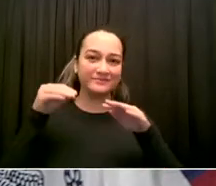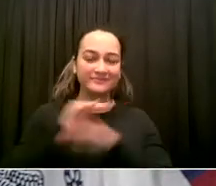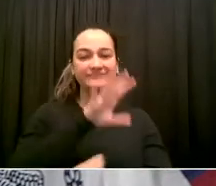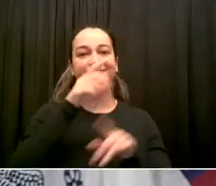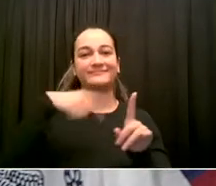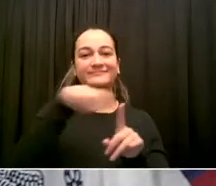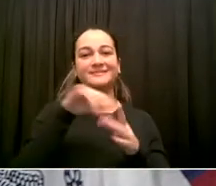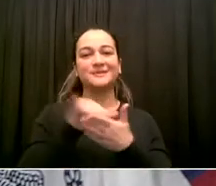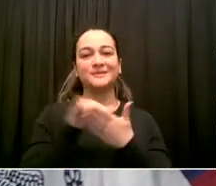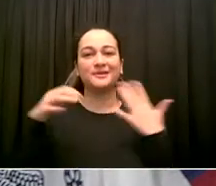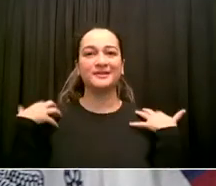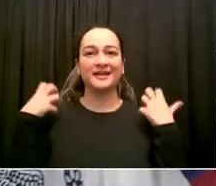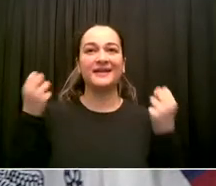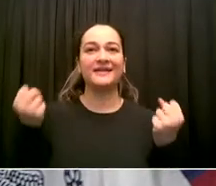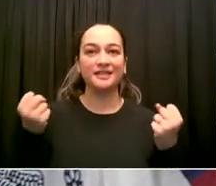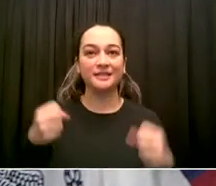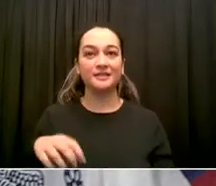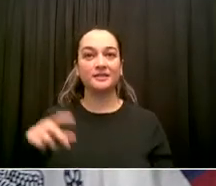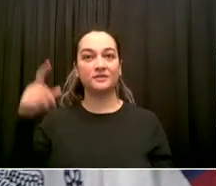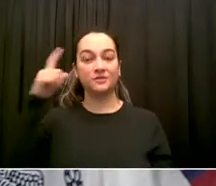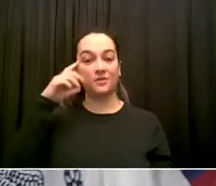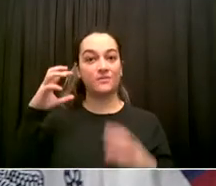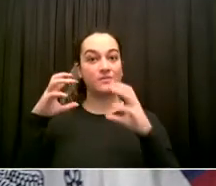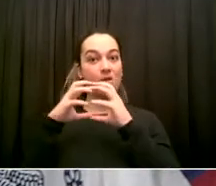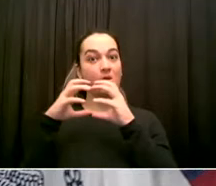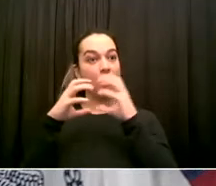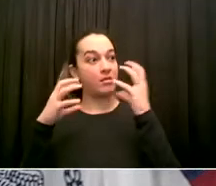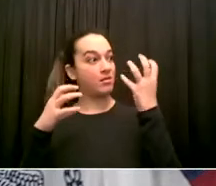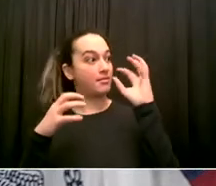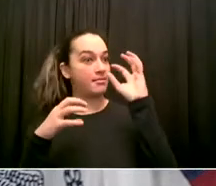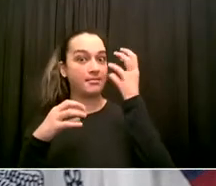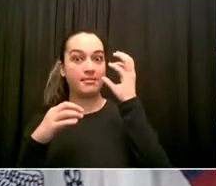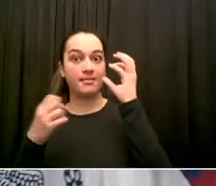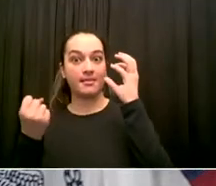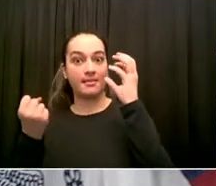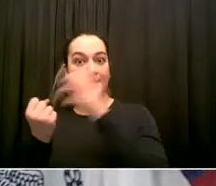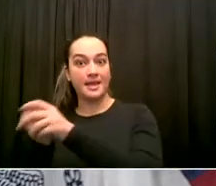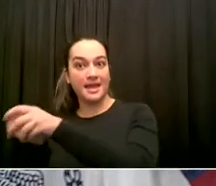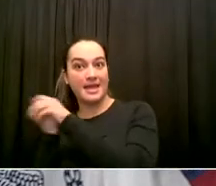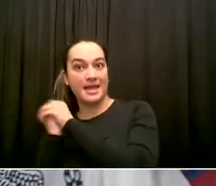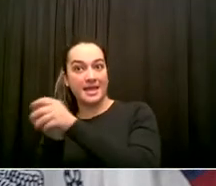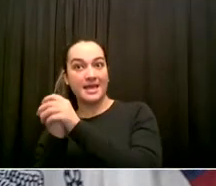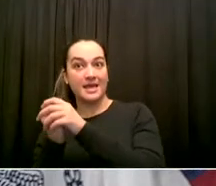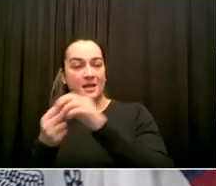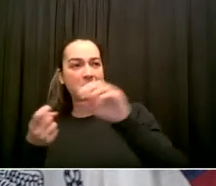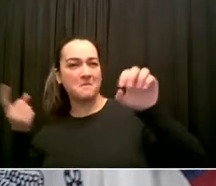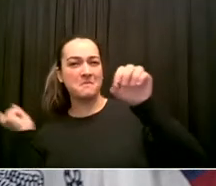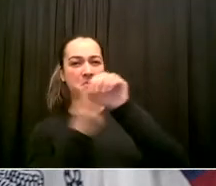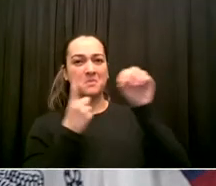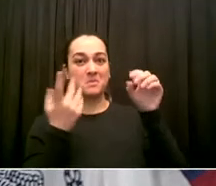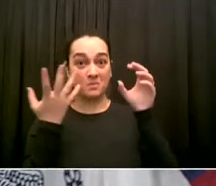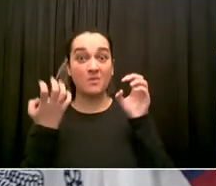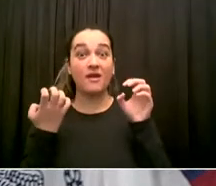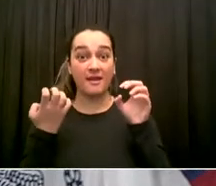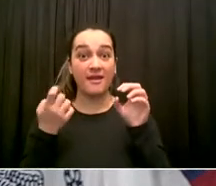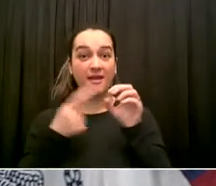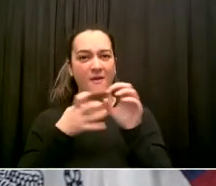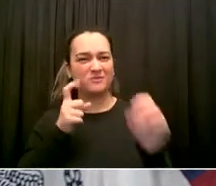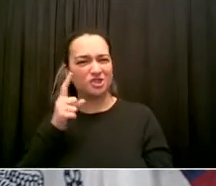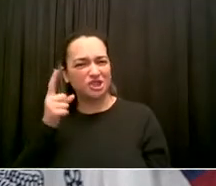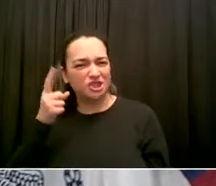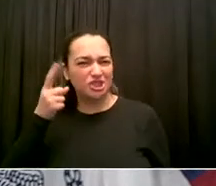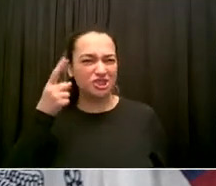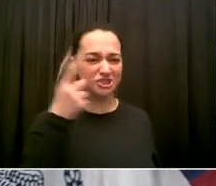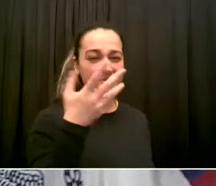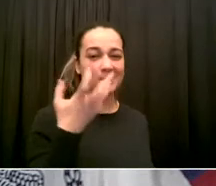there was an actual hitter who could hit it out of the ballpark. That's exciting. That's going to recover. That's going to fuel a recovery. That's going to create real energy